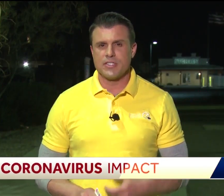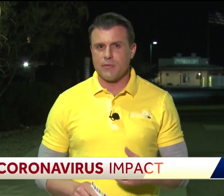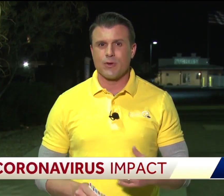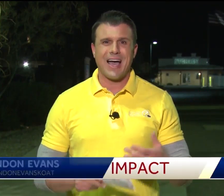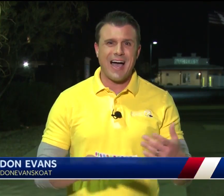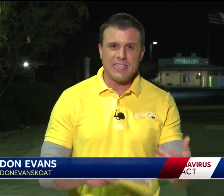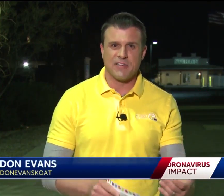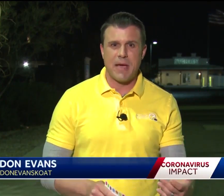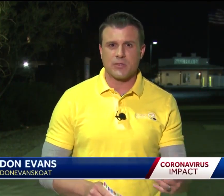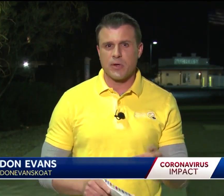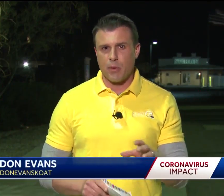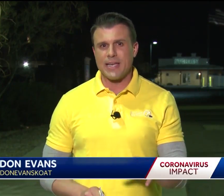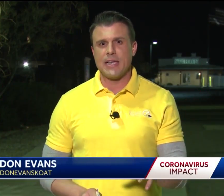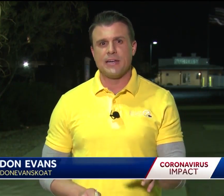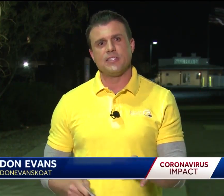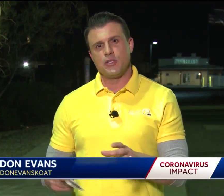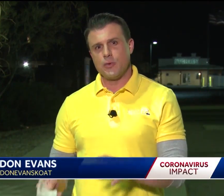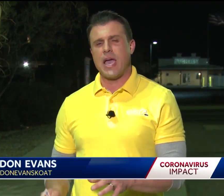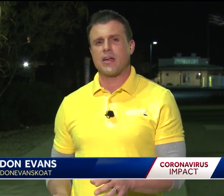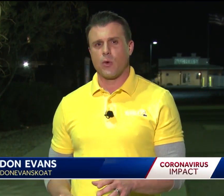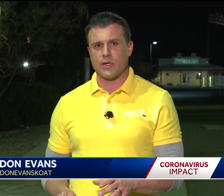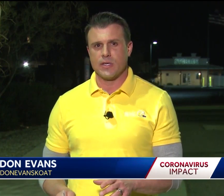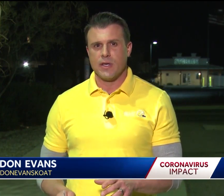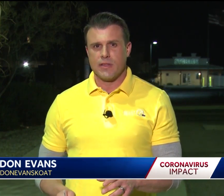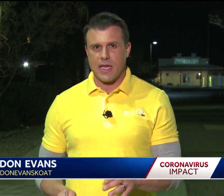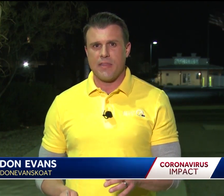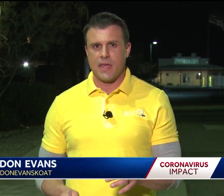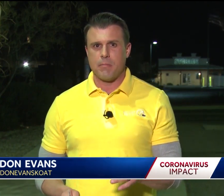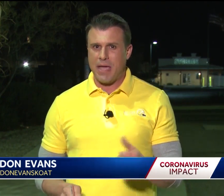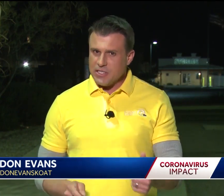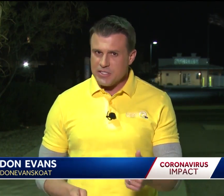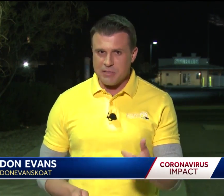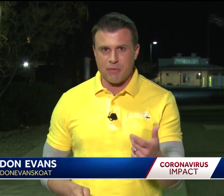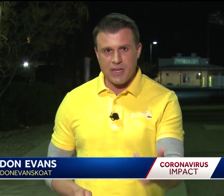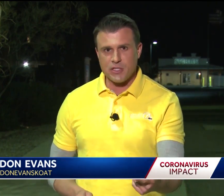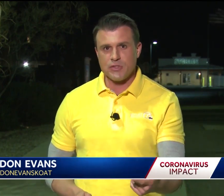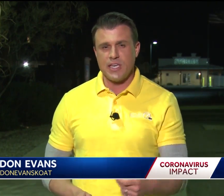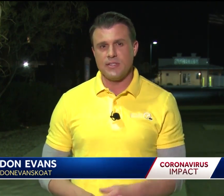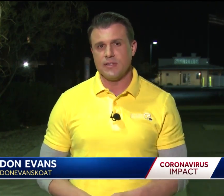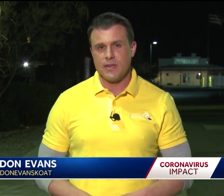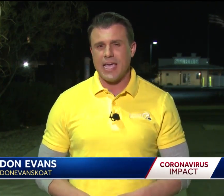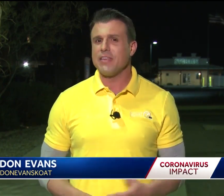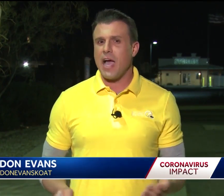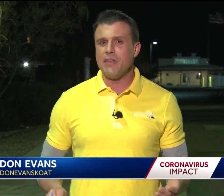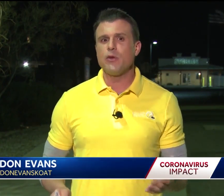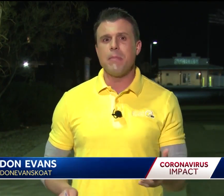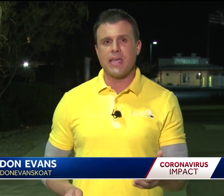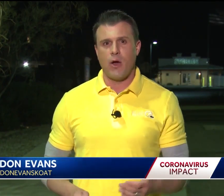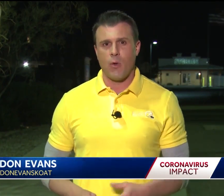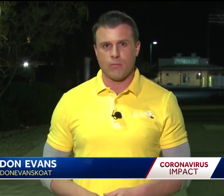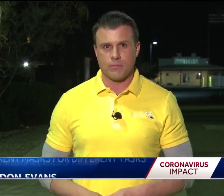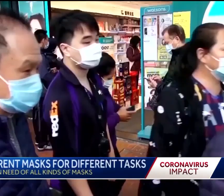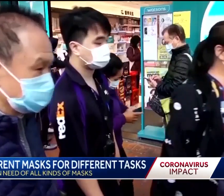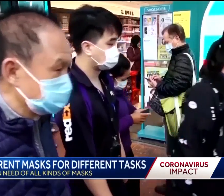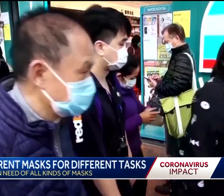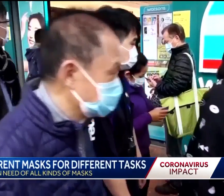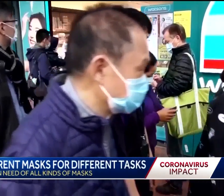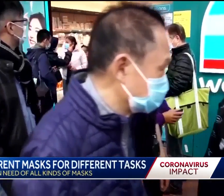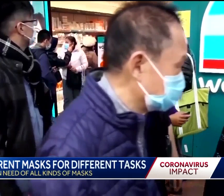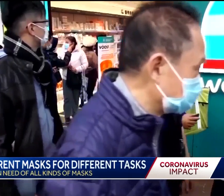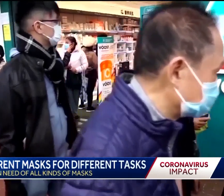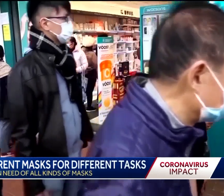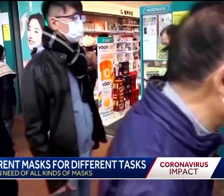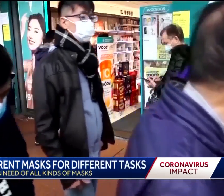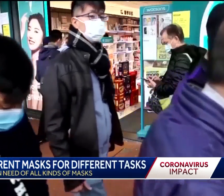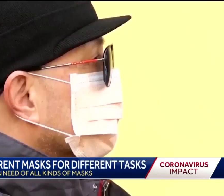Although there are several kinds of masks, we're going to break it down into two categories, the kind that patients and professionals need and the kind that you can make at home. With the